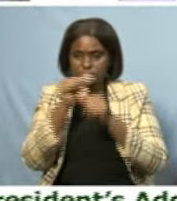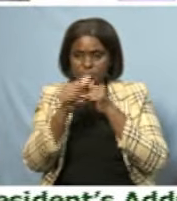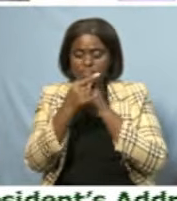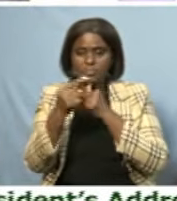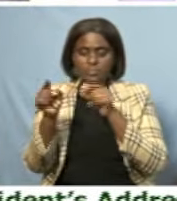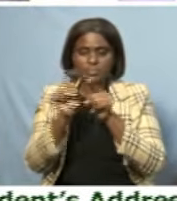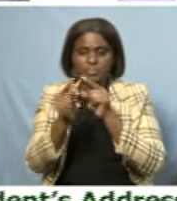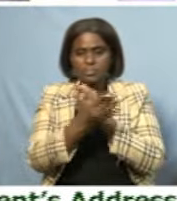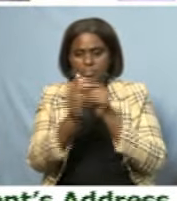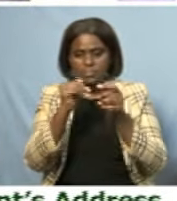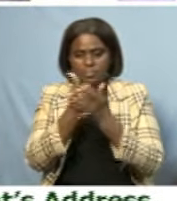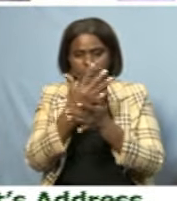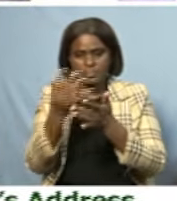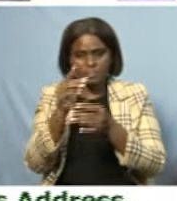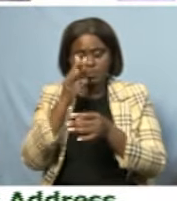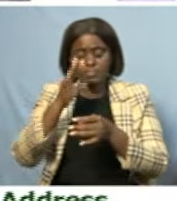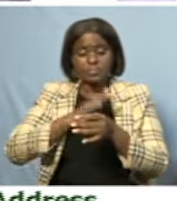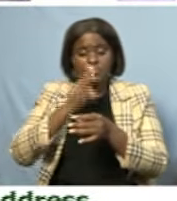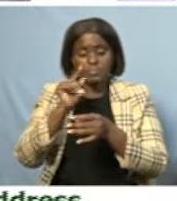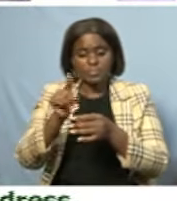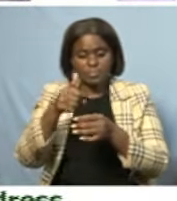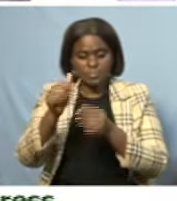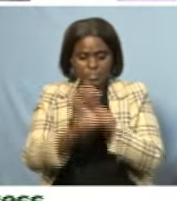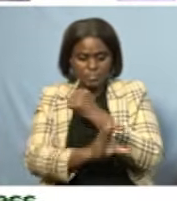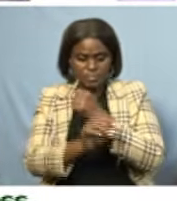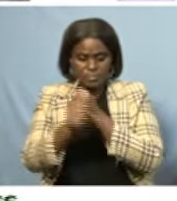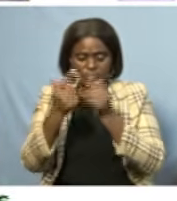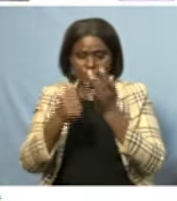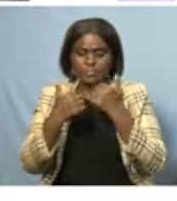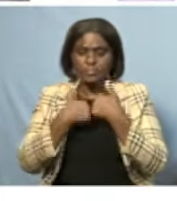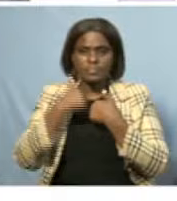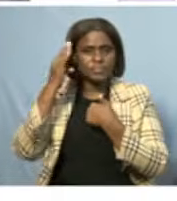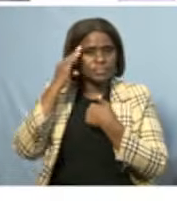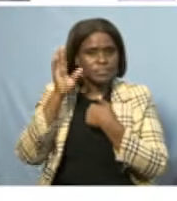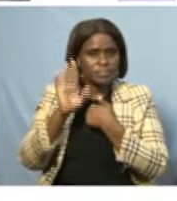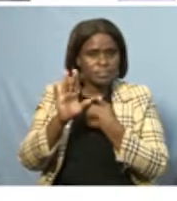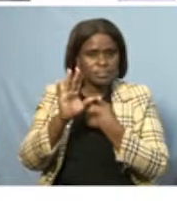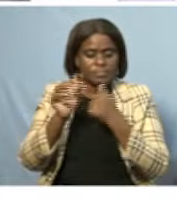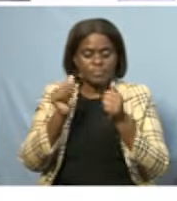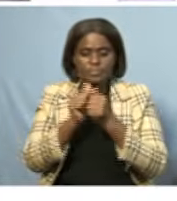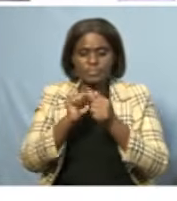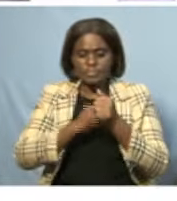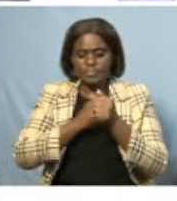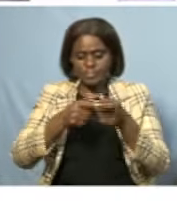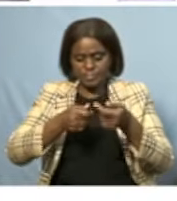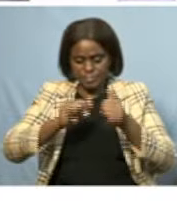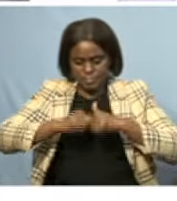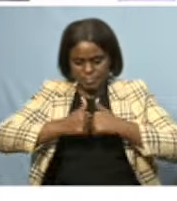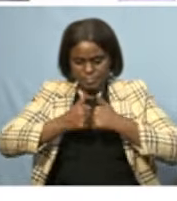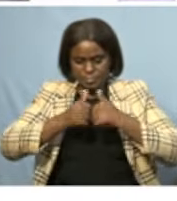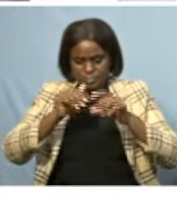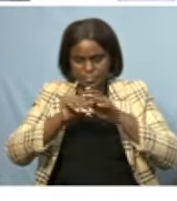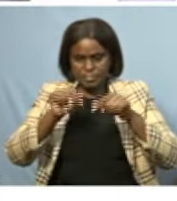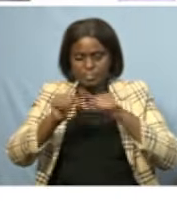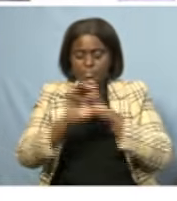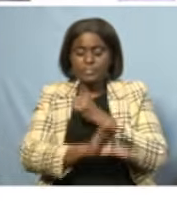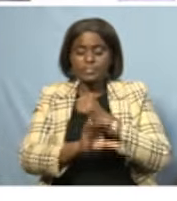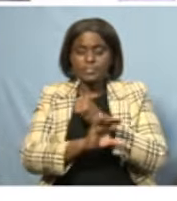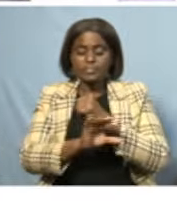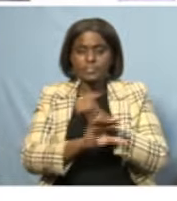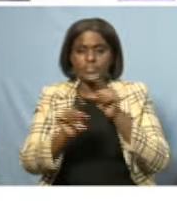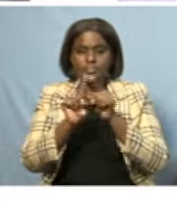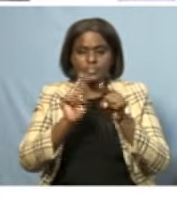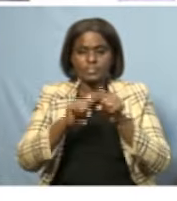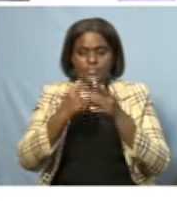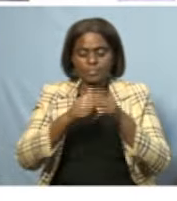goods. These are things, Madam Speaker, the country takes for granted. We feed ourselves in this country,